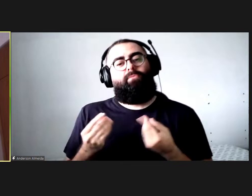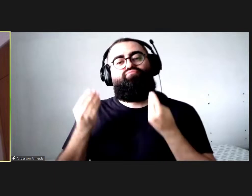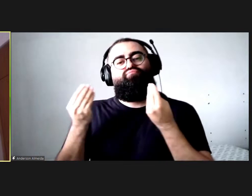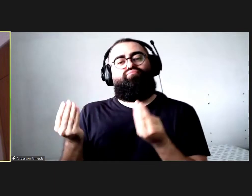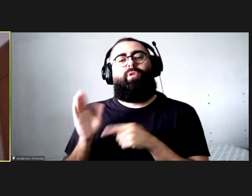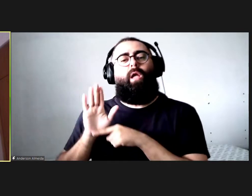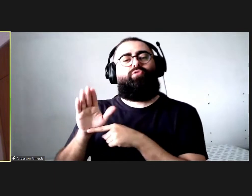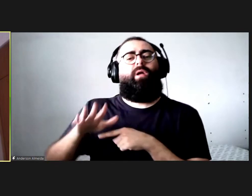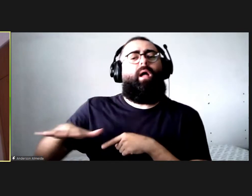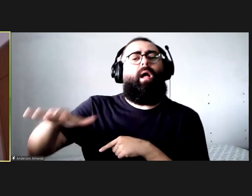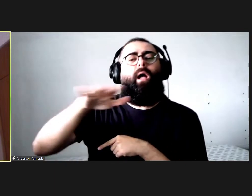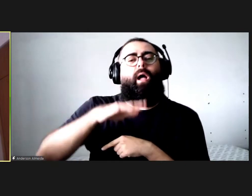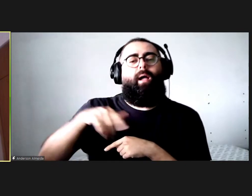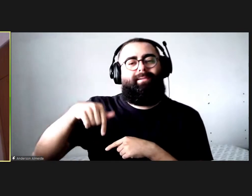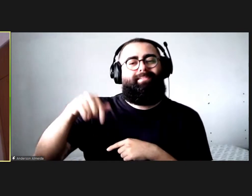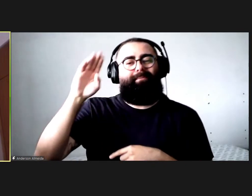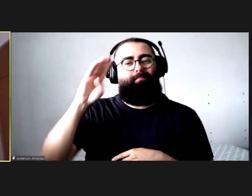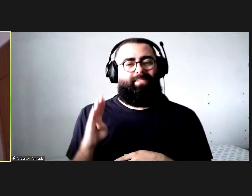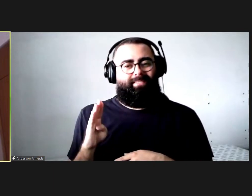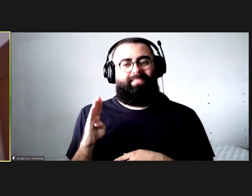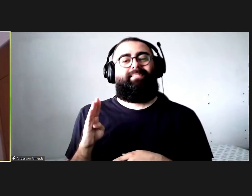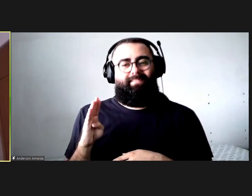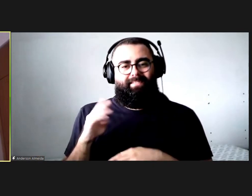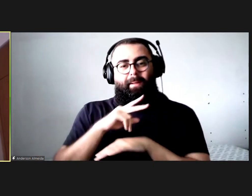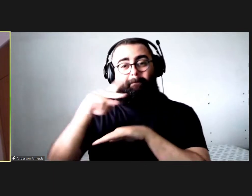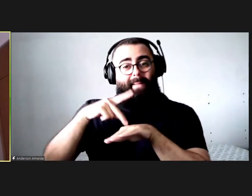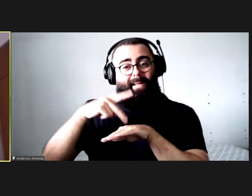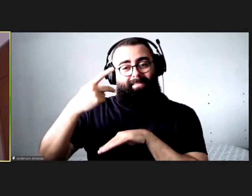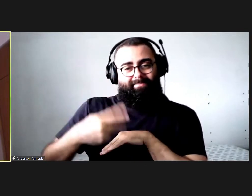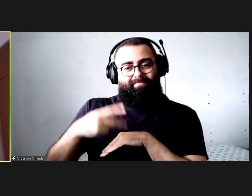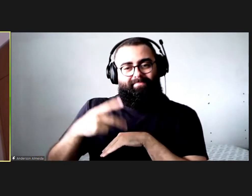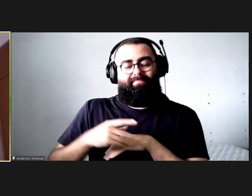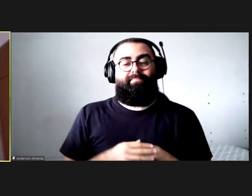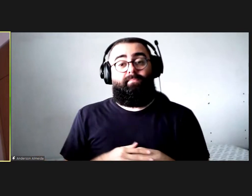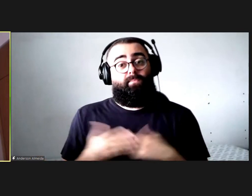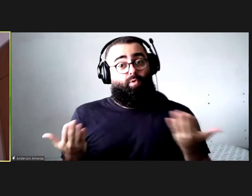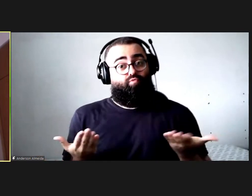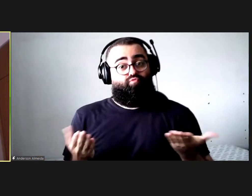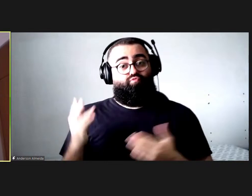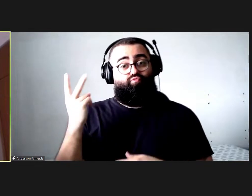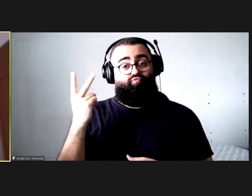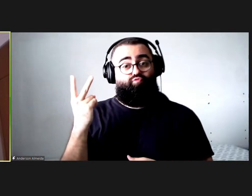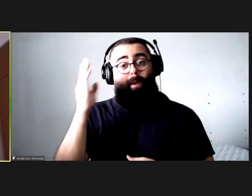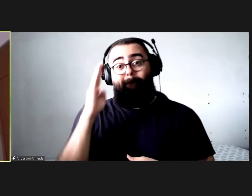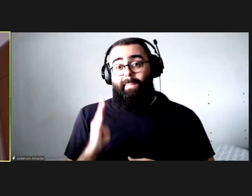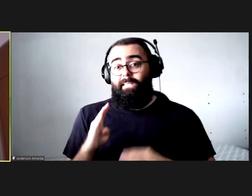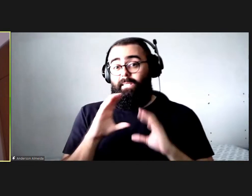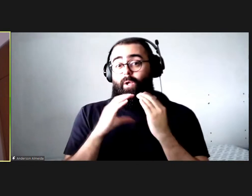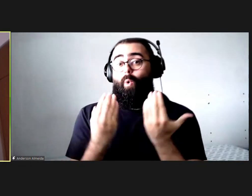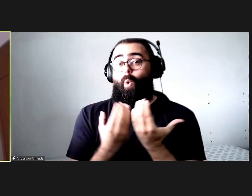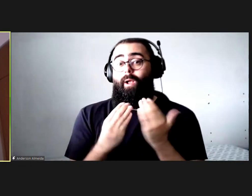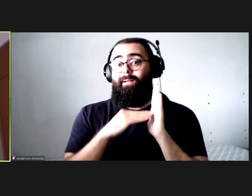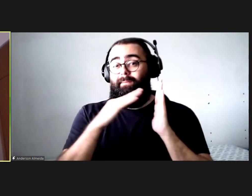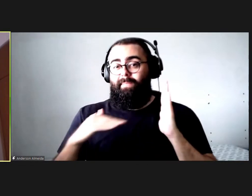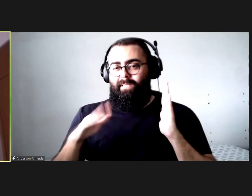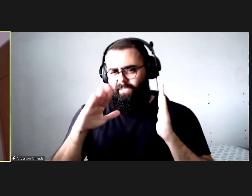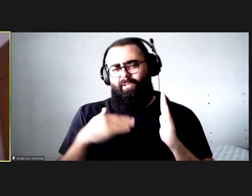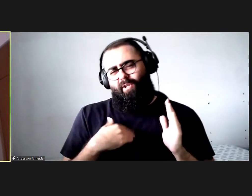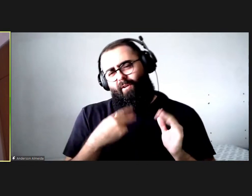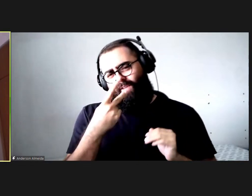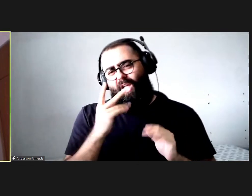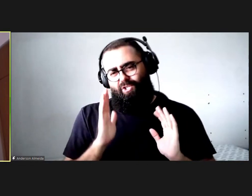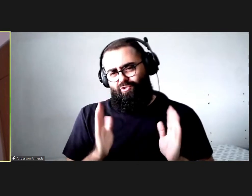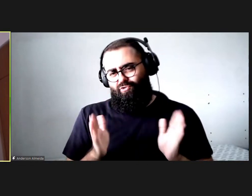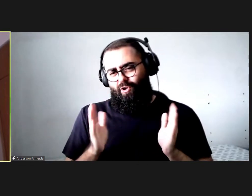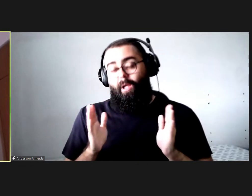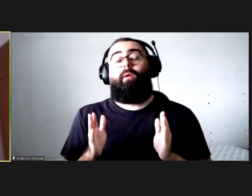field in our country. The second Brazilian Prosody Conference, as the other events mentioned before, is being